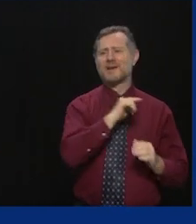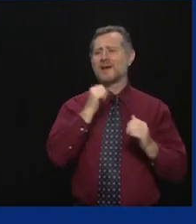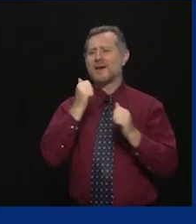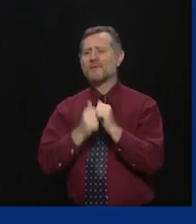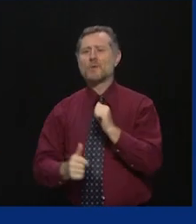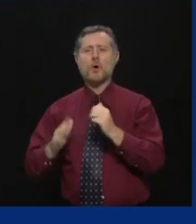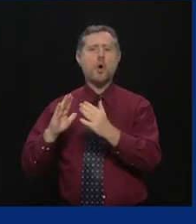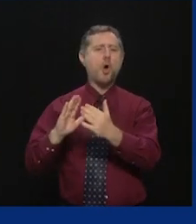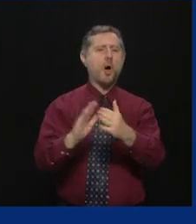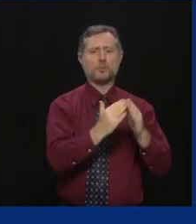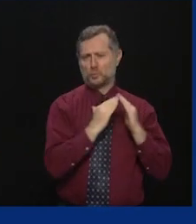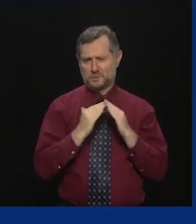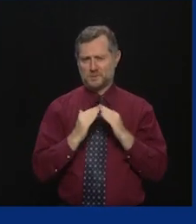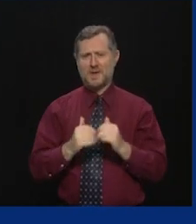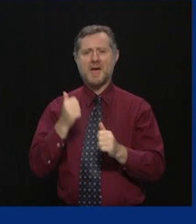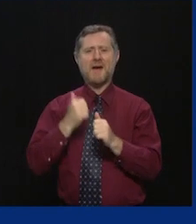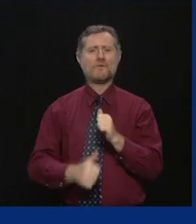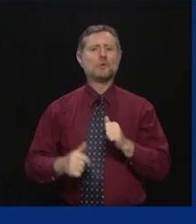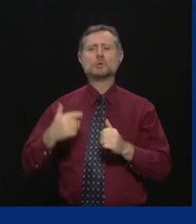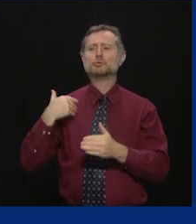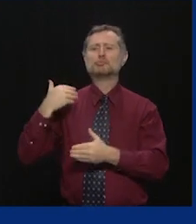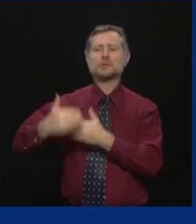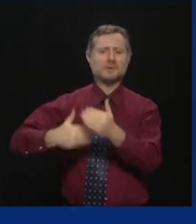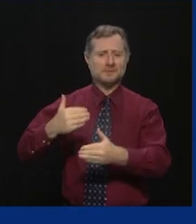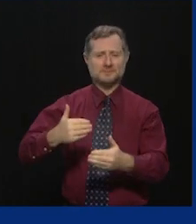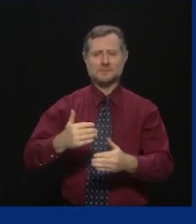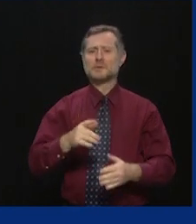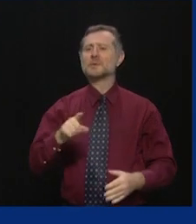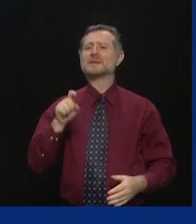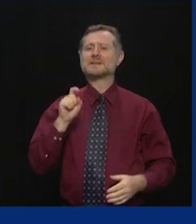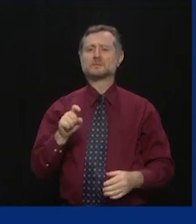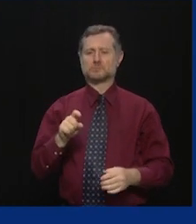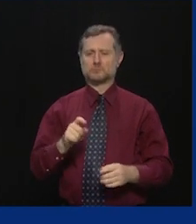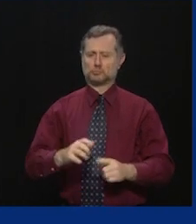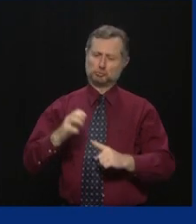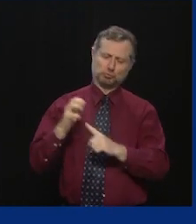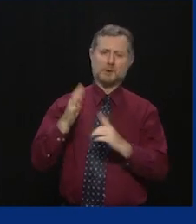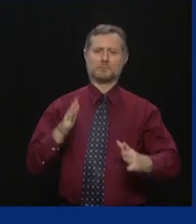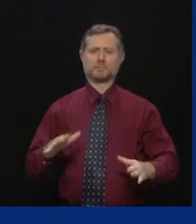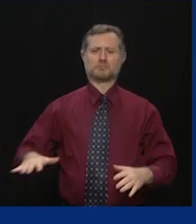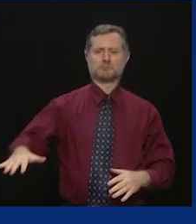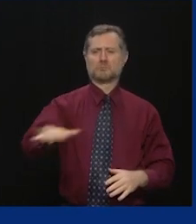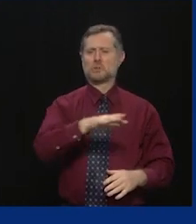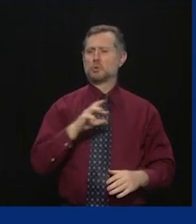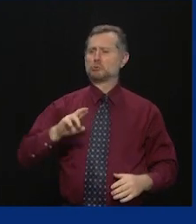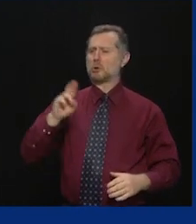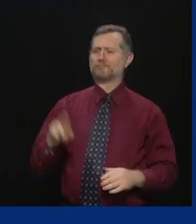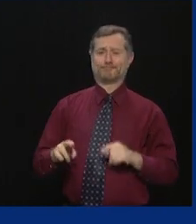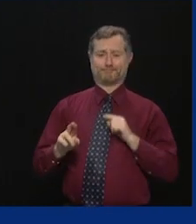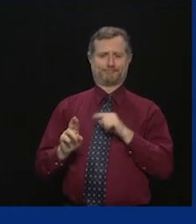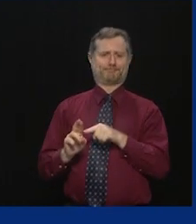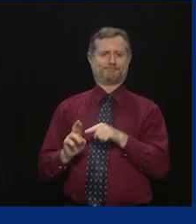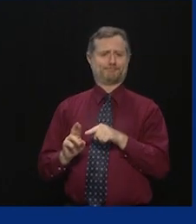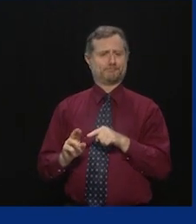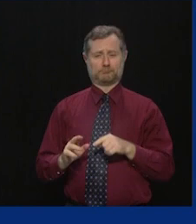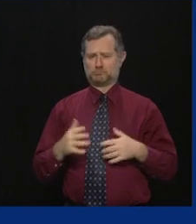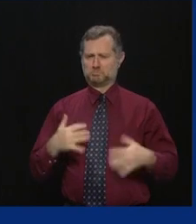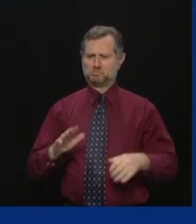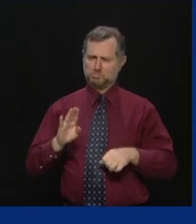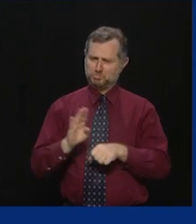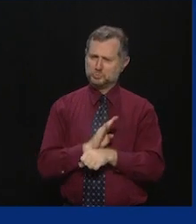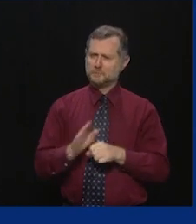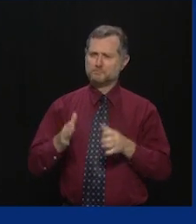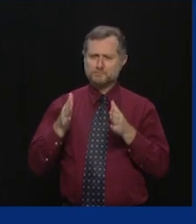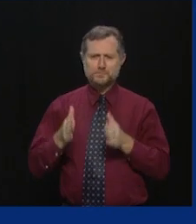champion. In Rochester, every generation that I can remember has had that business person and